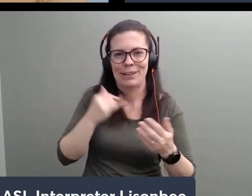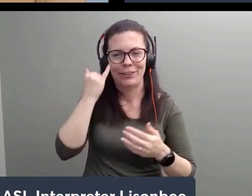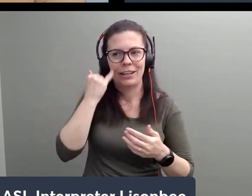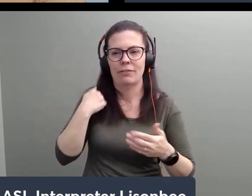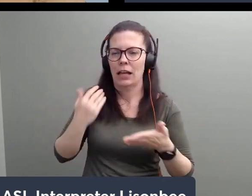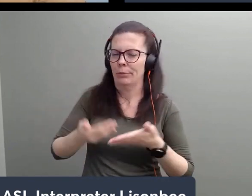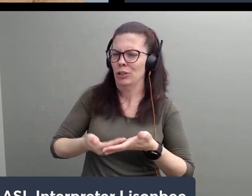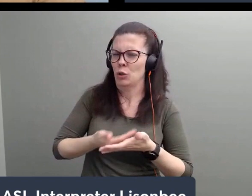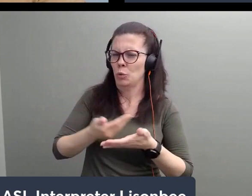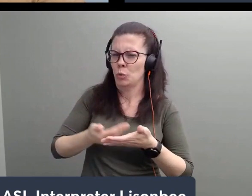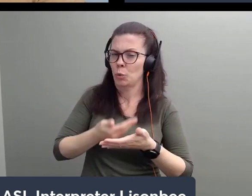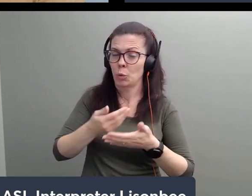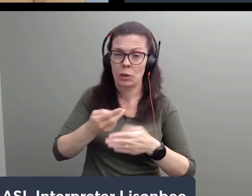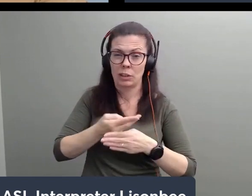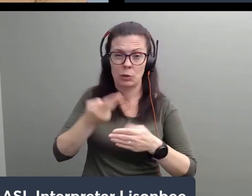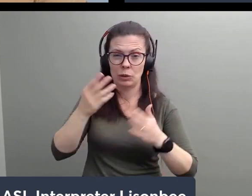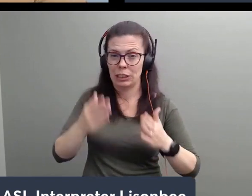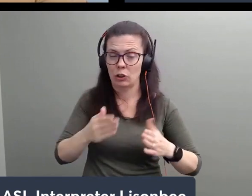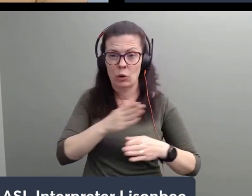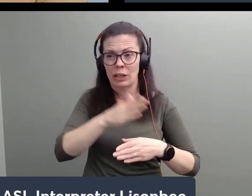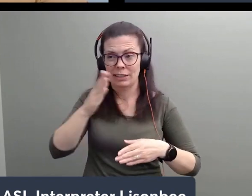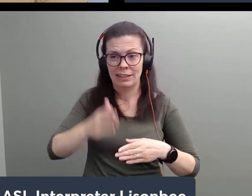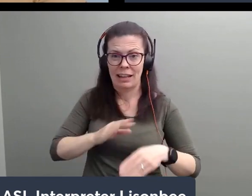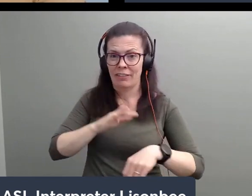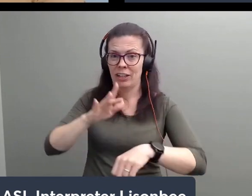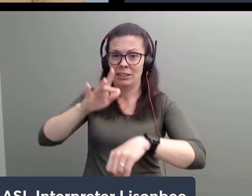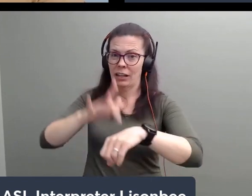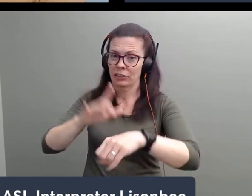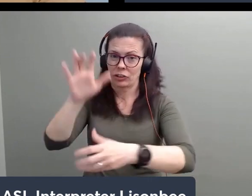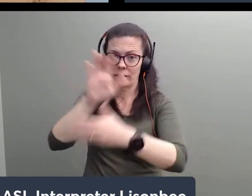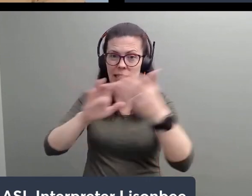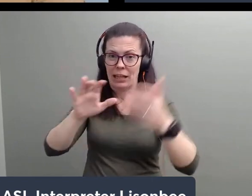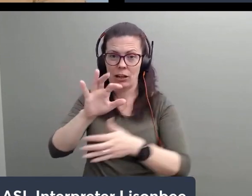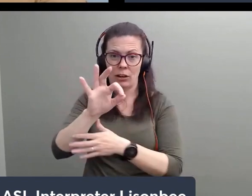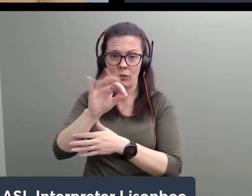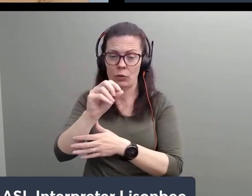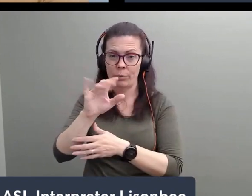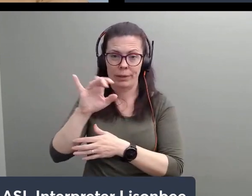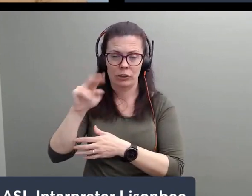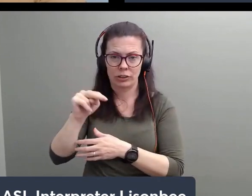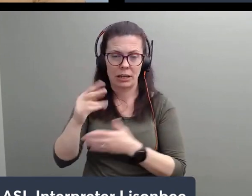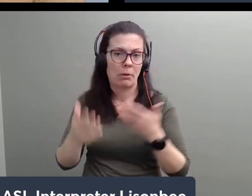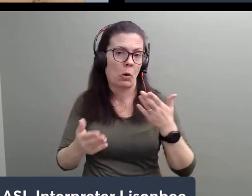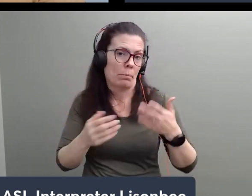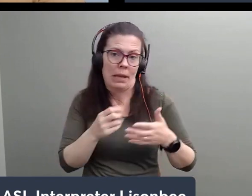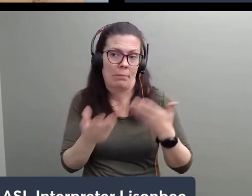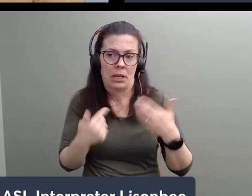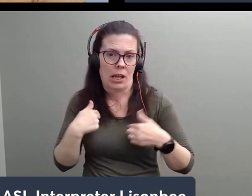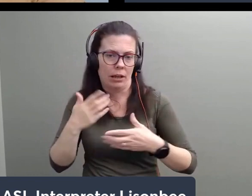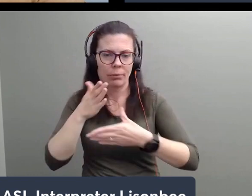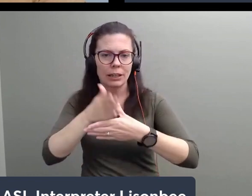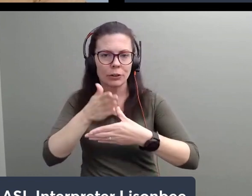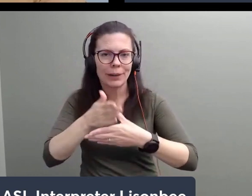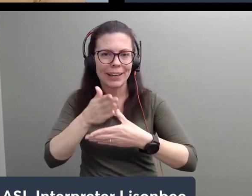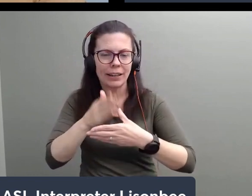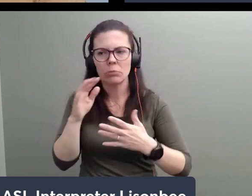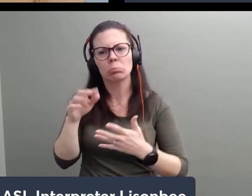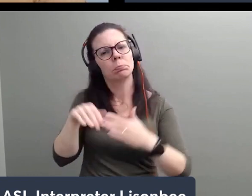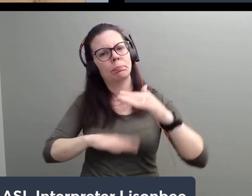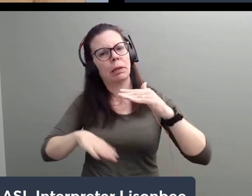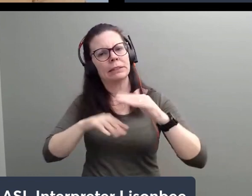brand new user who's never really gotten into CloudFormation. I could be an intermediate user who's done some basic things